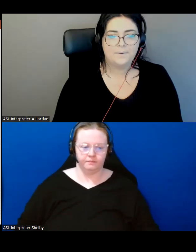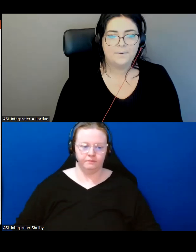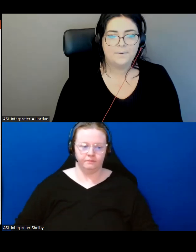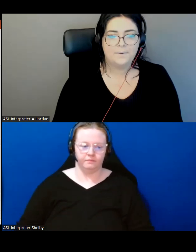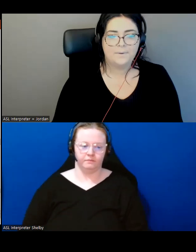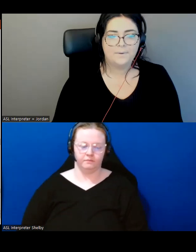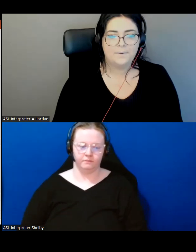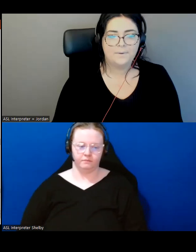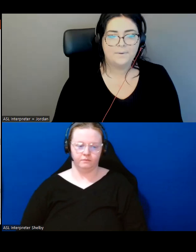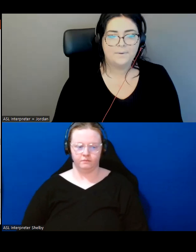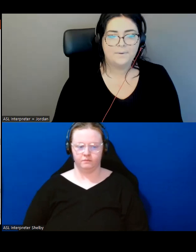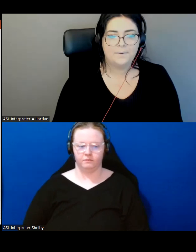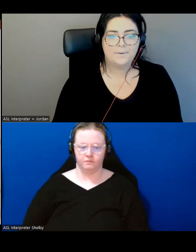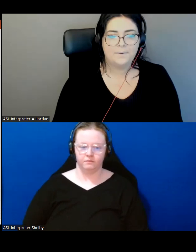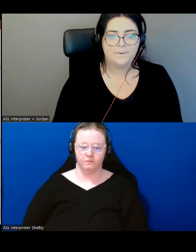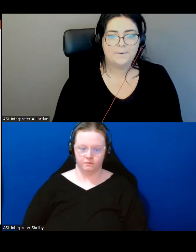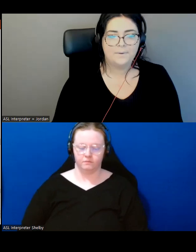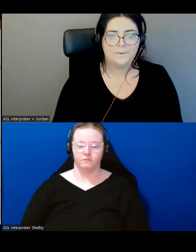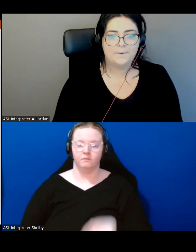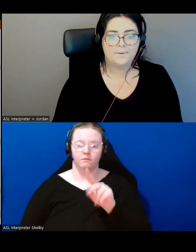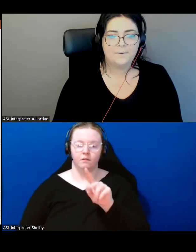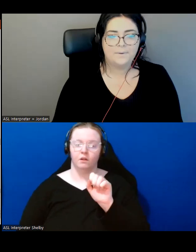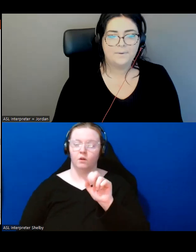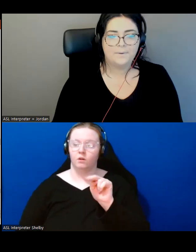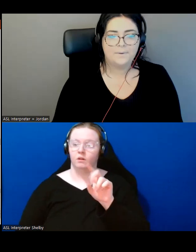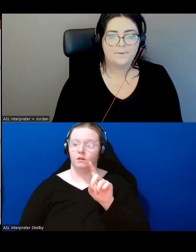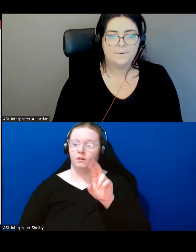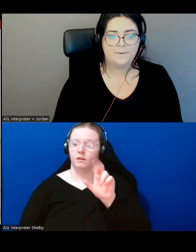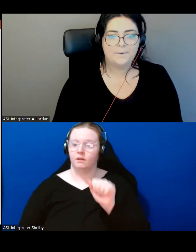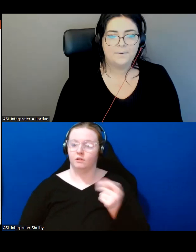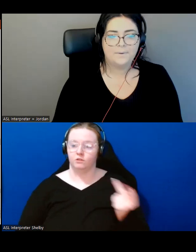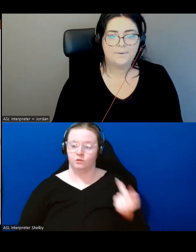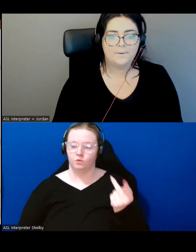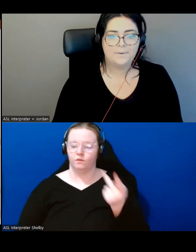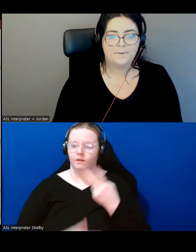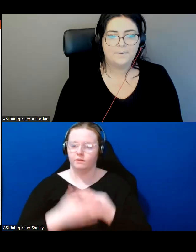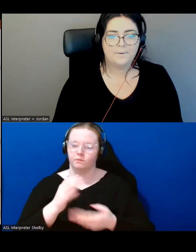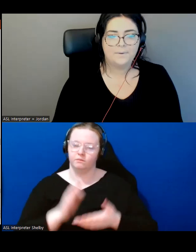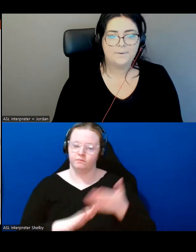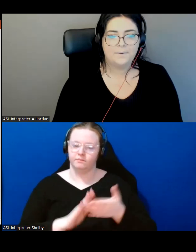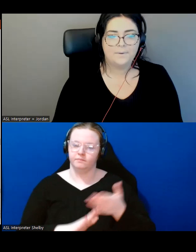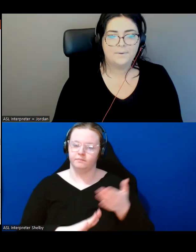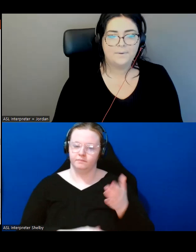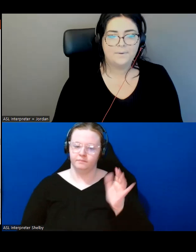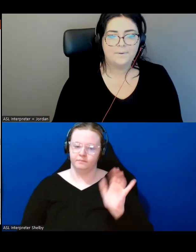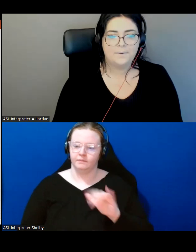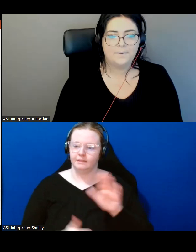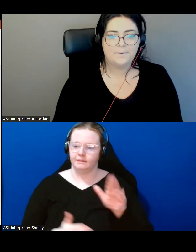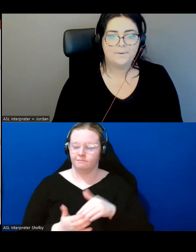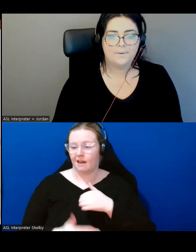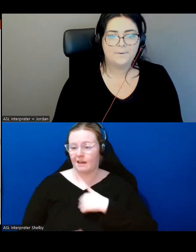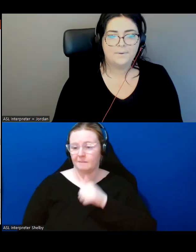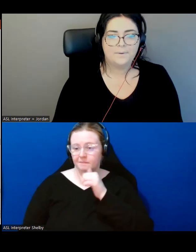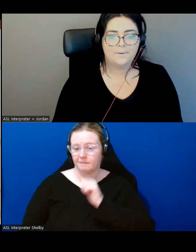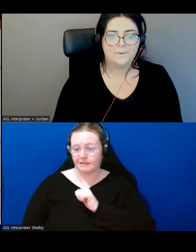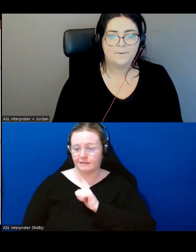Jill Wheaton. Kendra and I both co-chair the Wellness Coalition in Central. I'm actually going to be stepping down as co-chair very